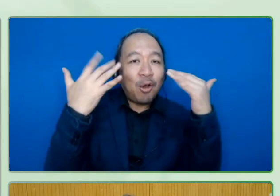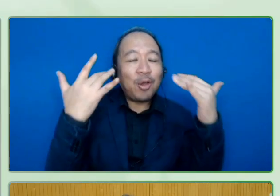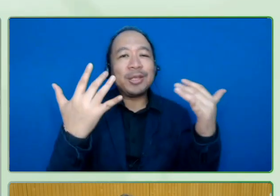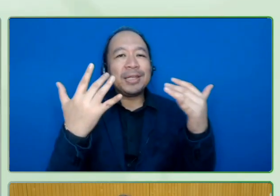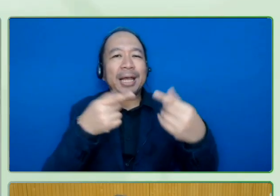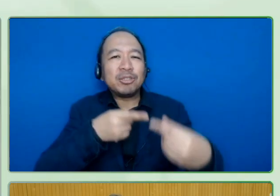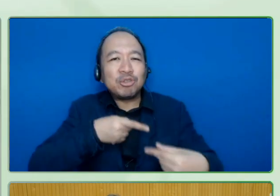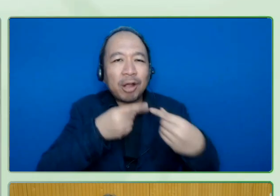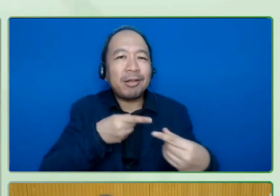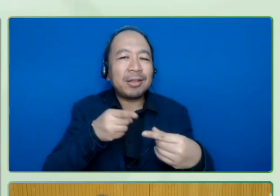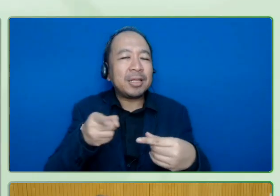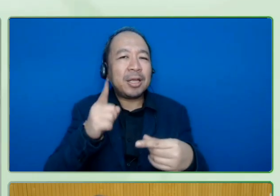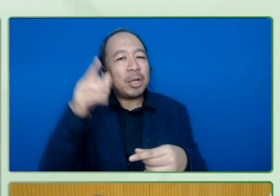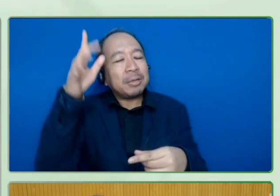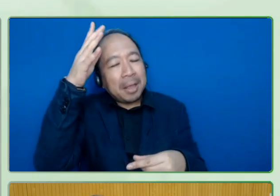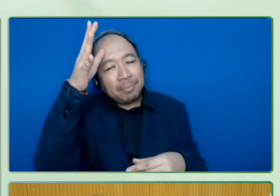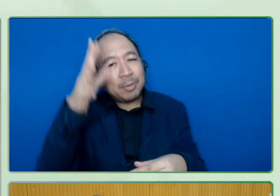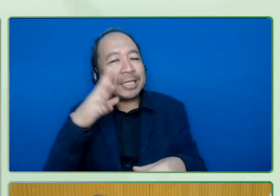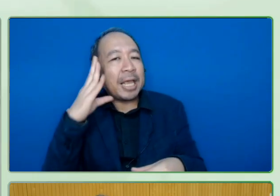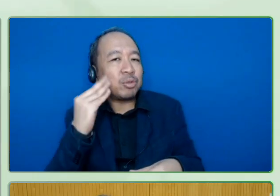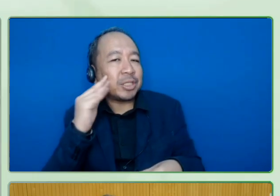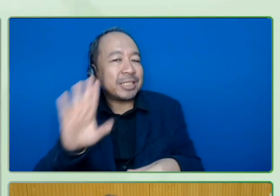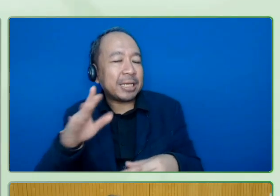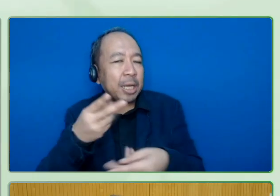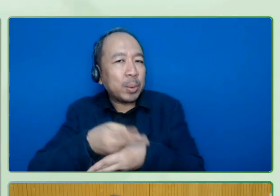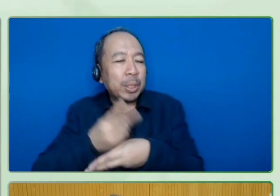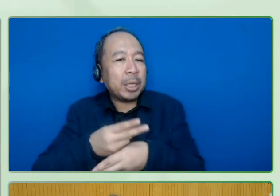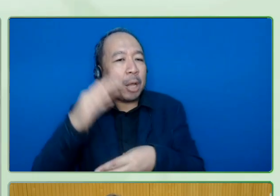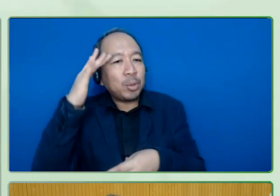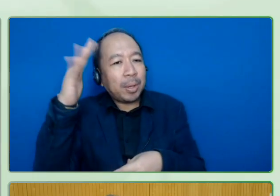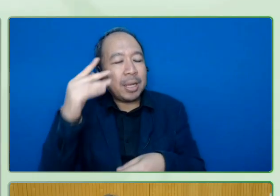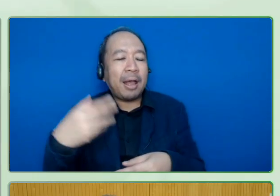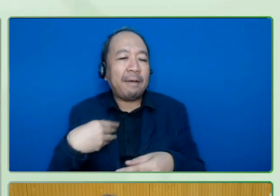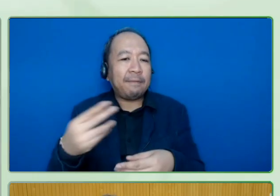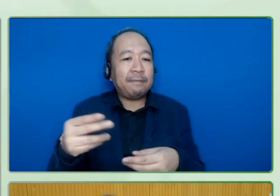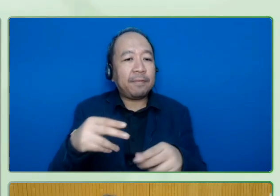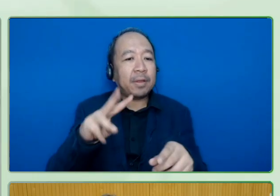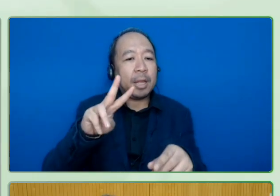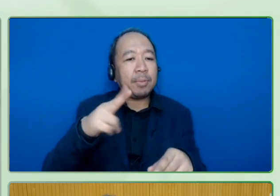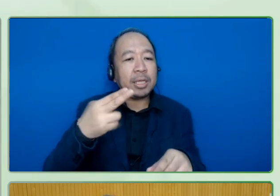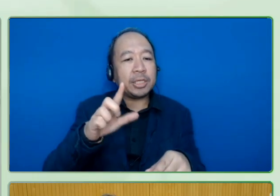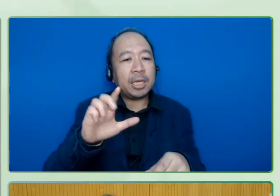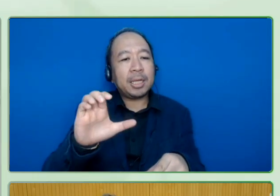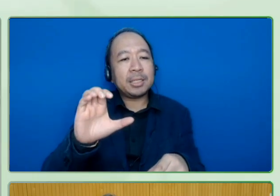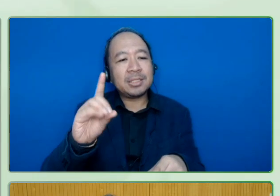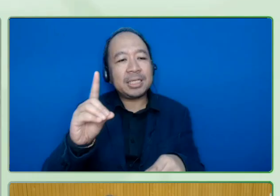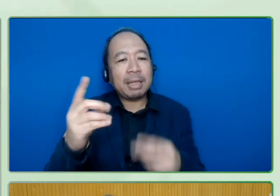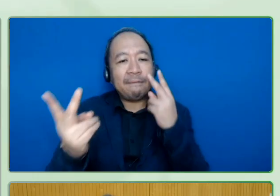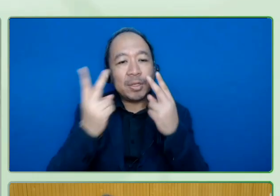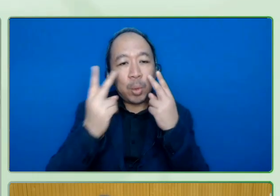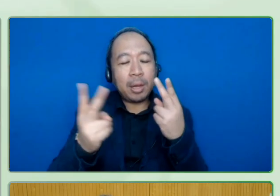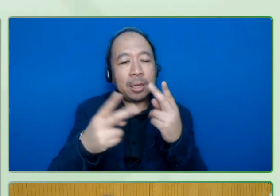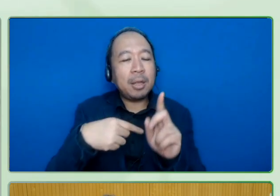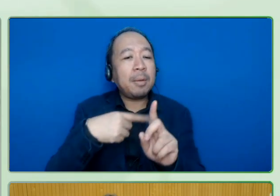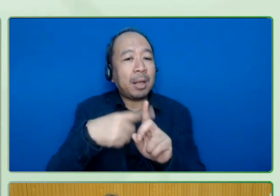It uses visuals from the WHO CST open access intervention, but we also added new assets such as